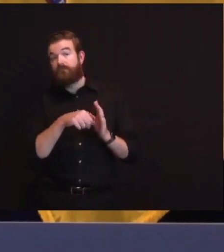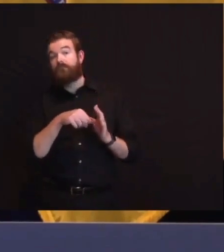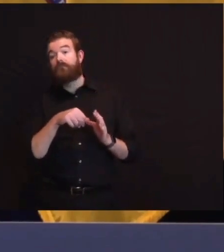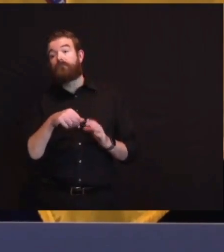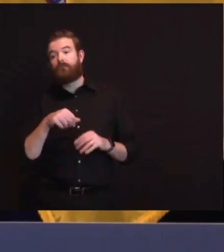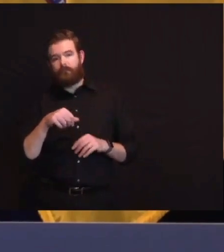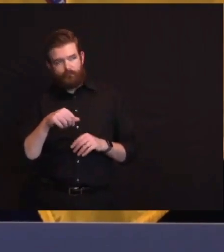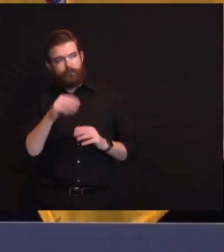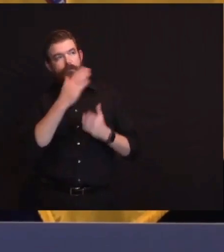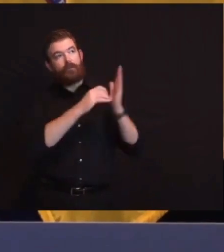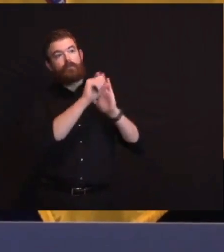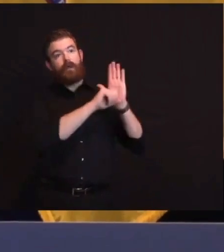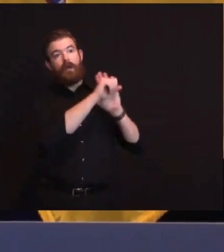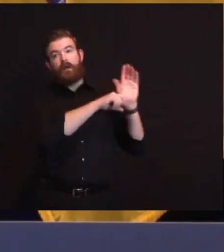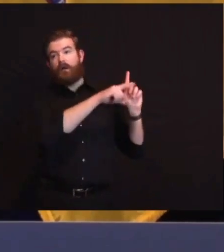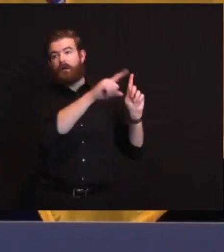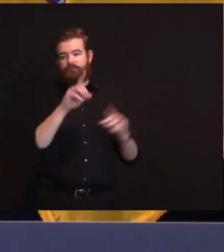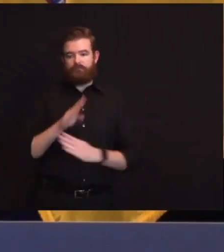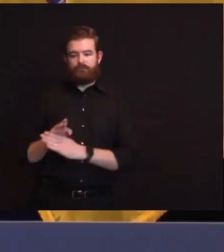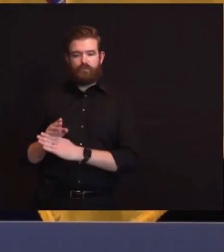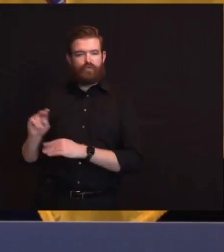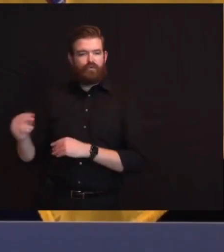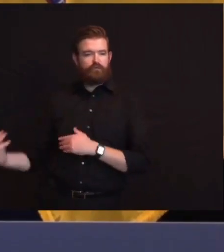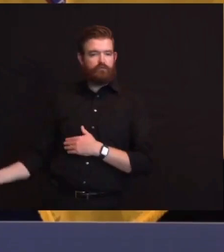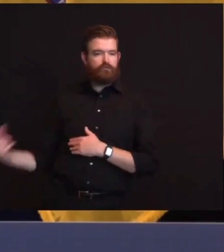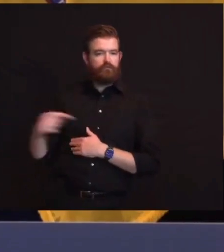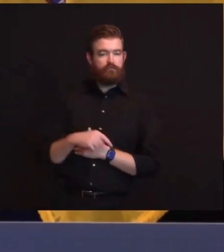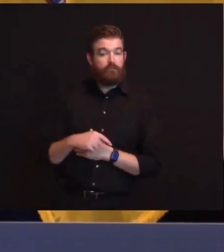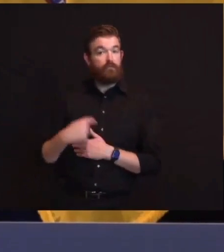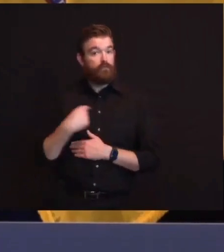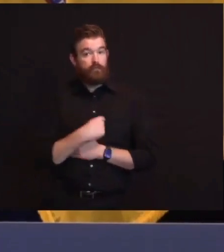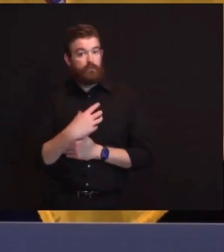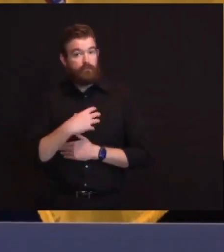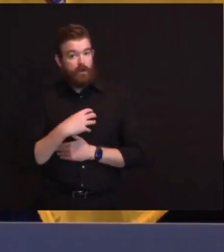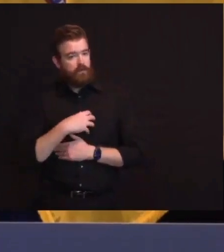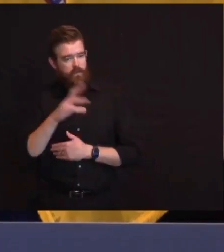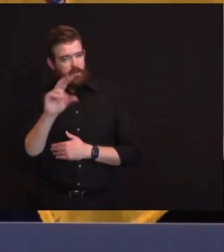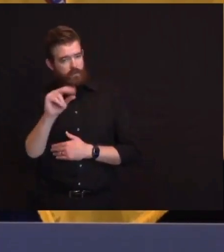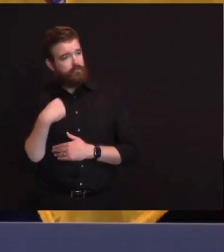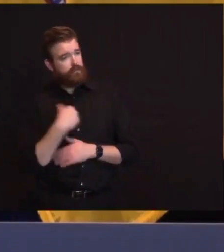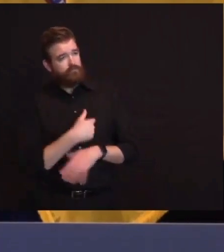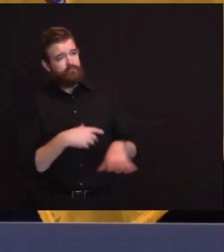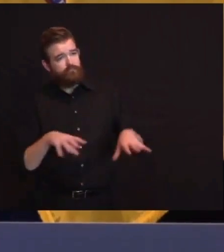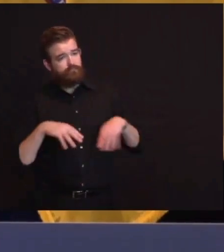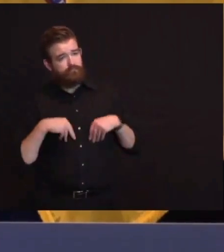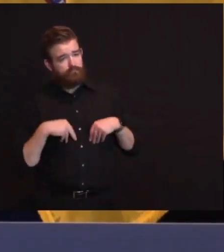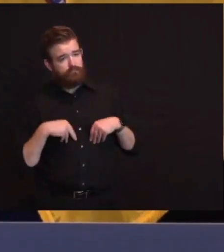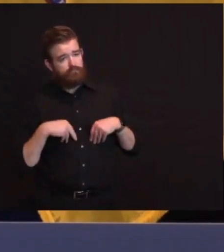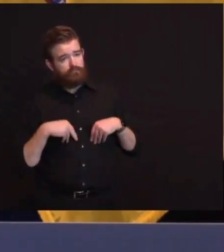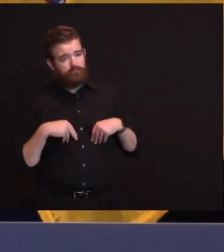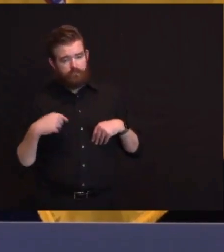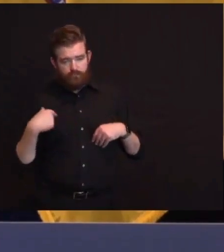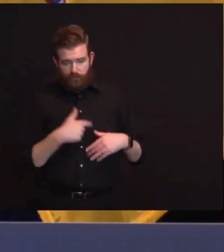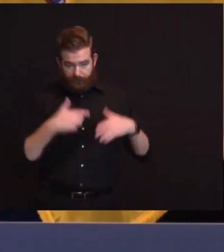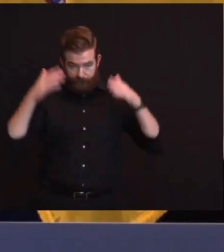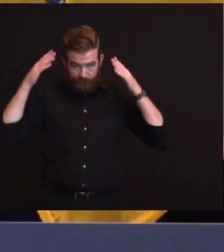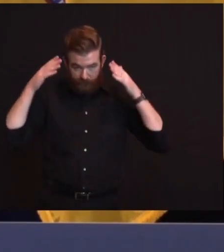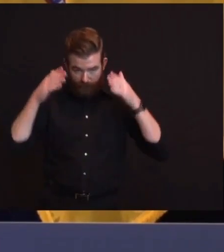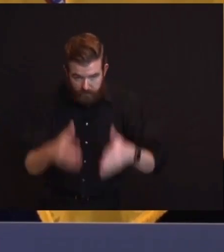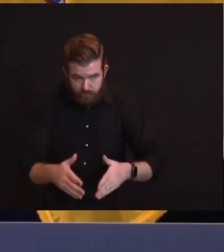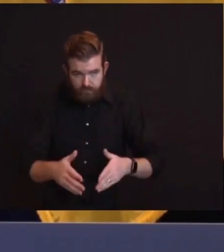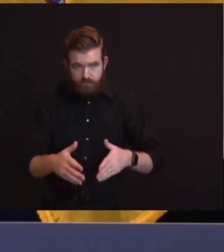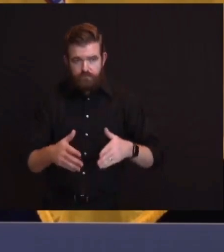about being on those lists, but to do everything we can to break the back of the numbers and get it into shape. And that's what we'll continue to focus on.